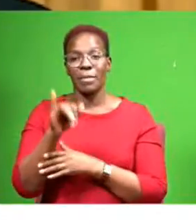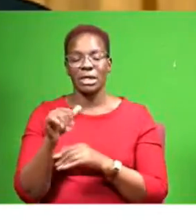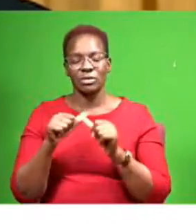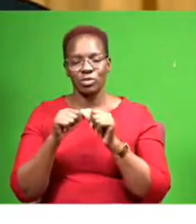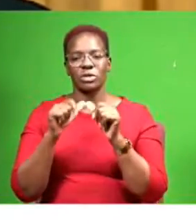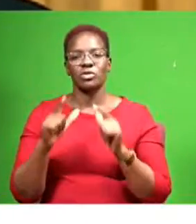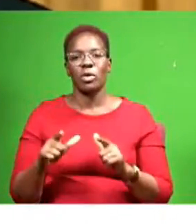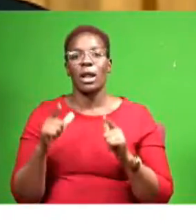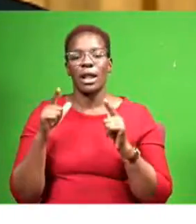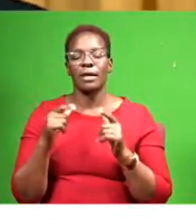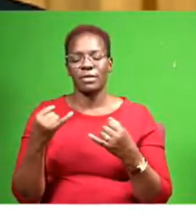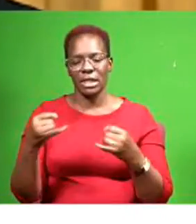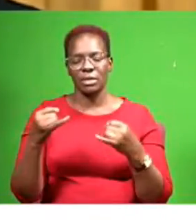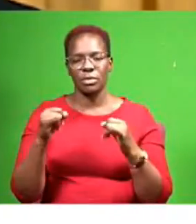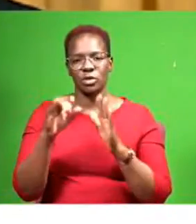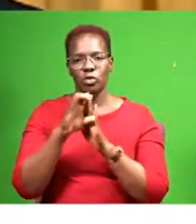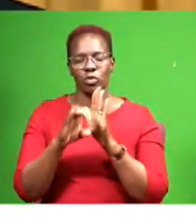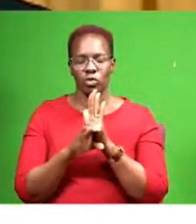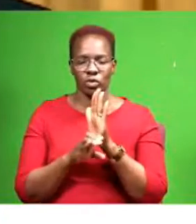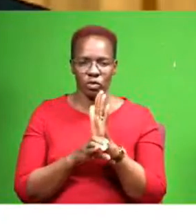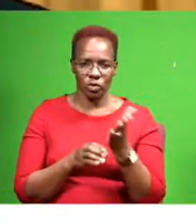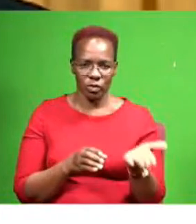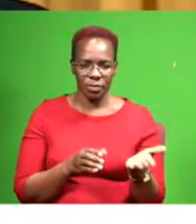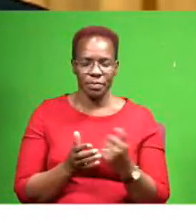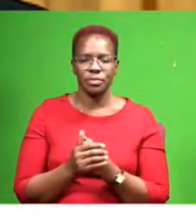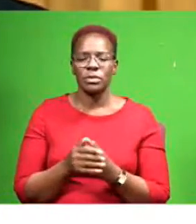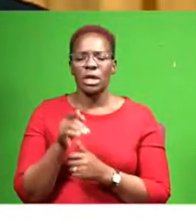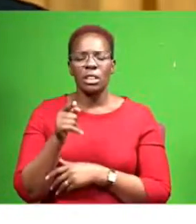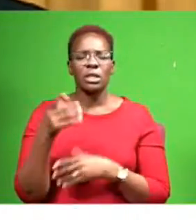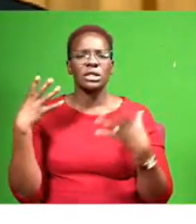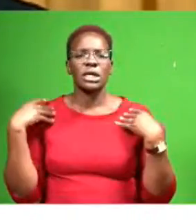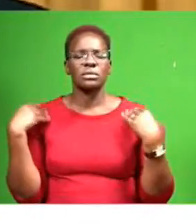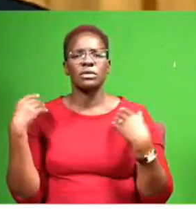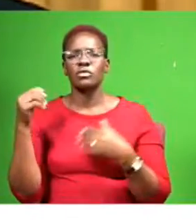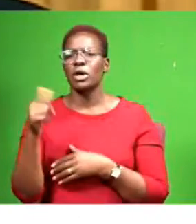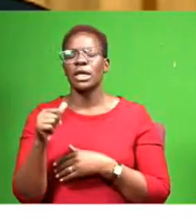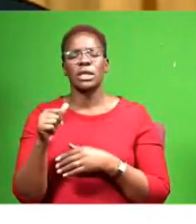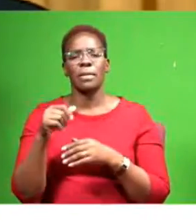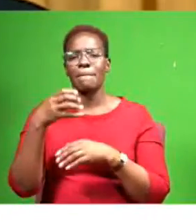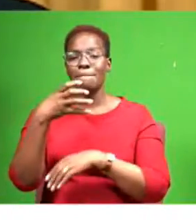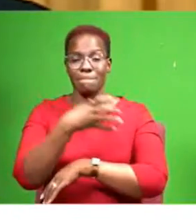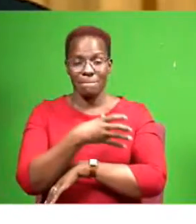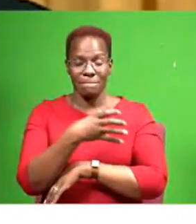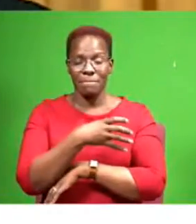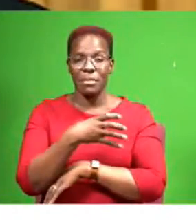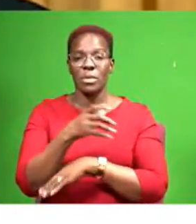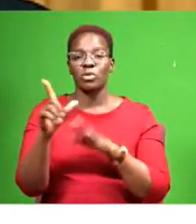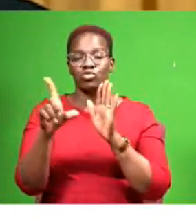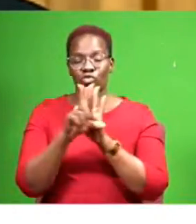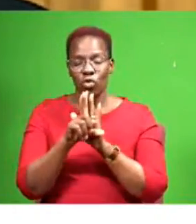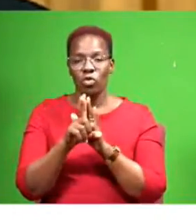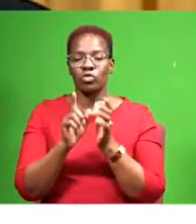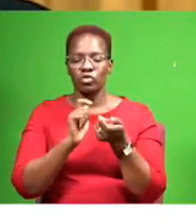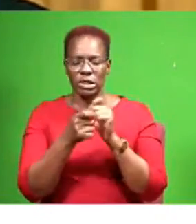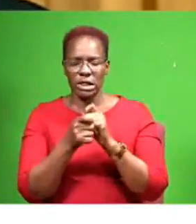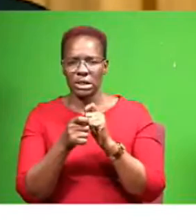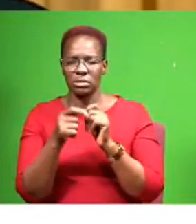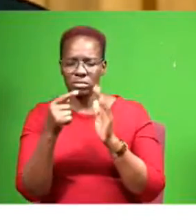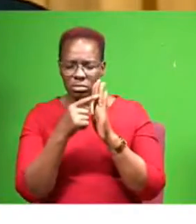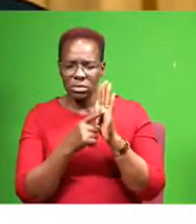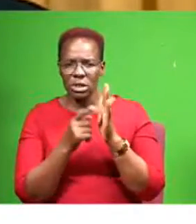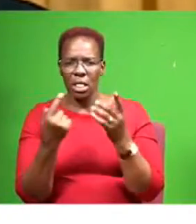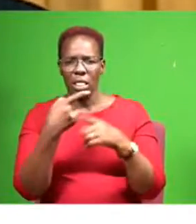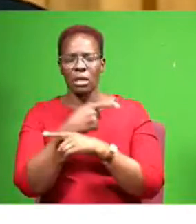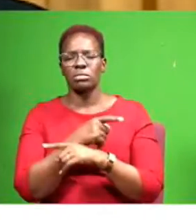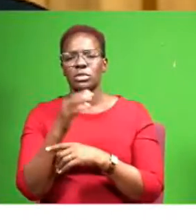alive in the implementation of the Constitution. The exercise of any legislative power to enact an amendment that is contrary to the purport and